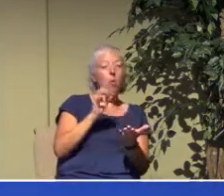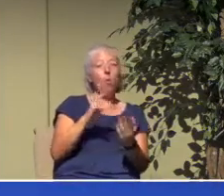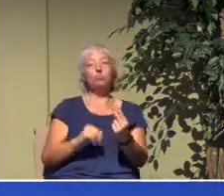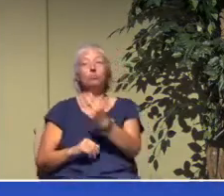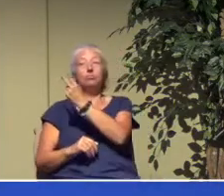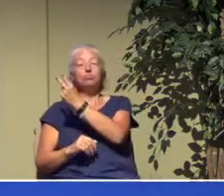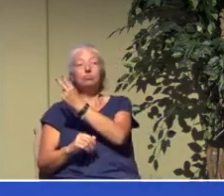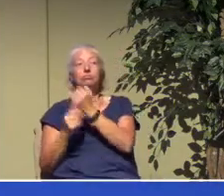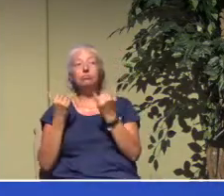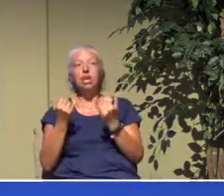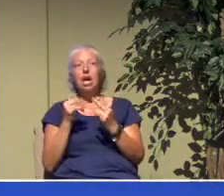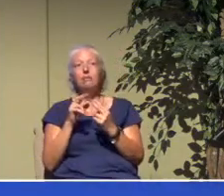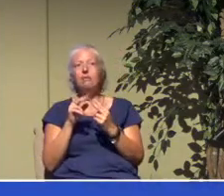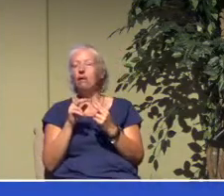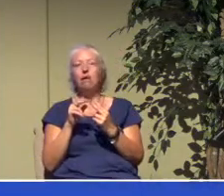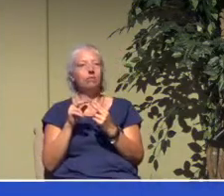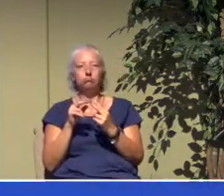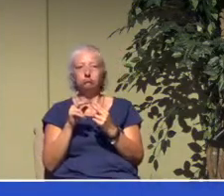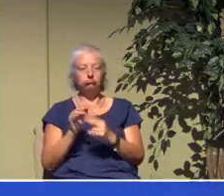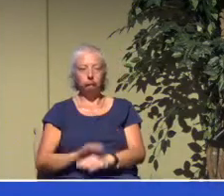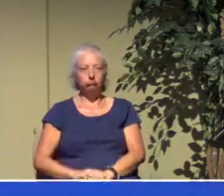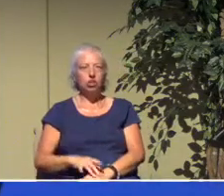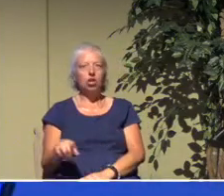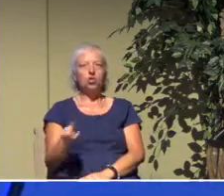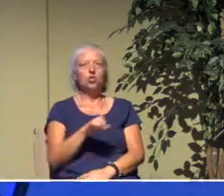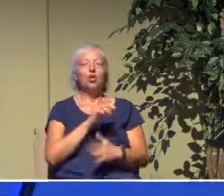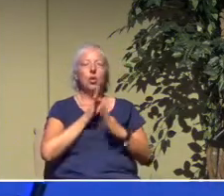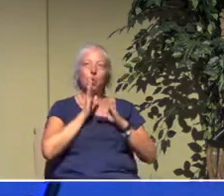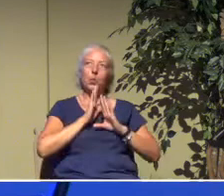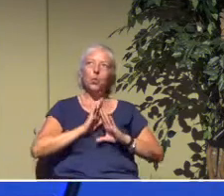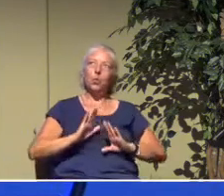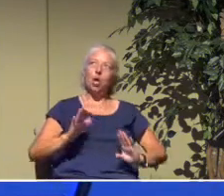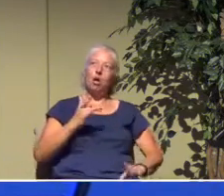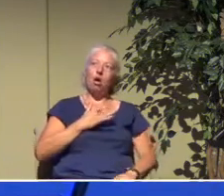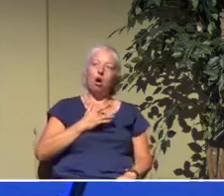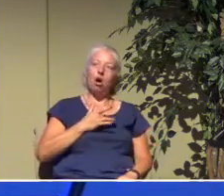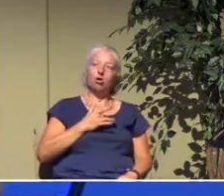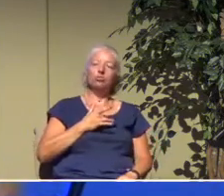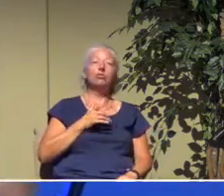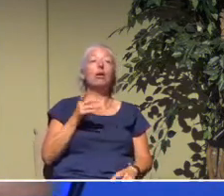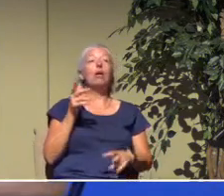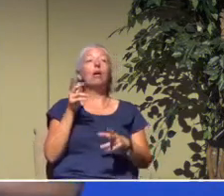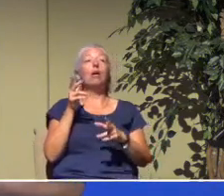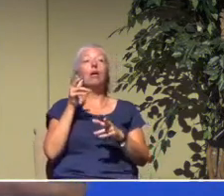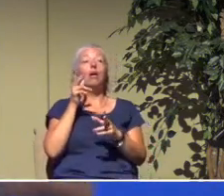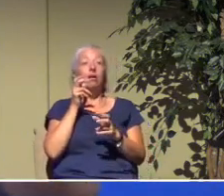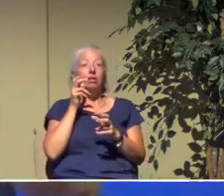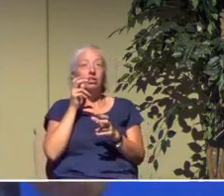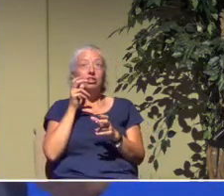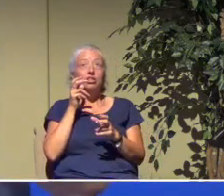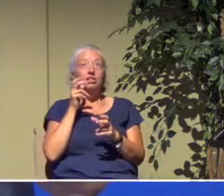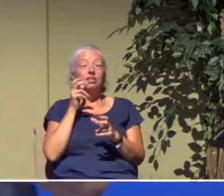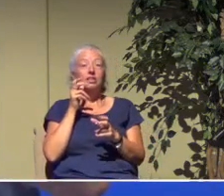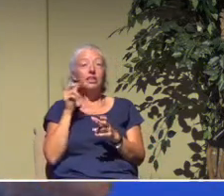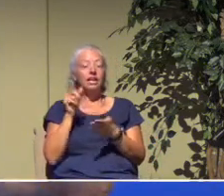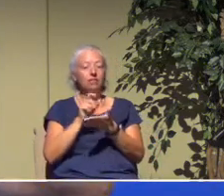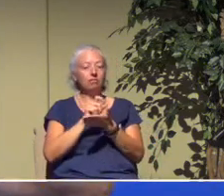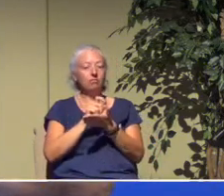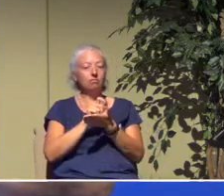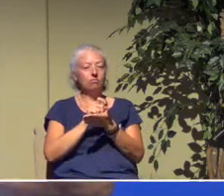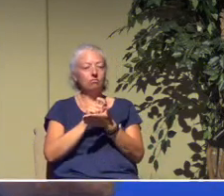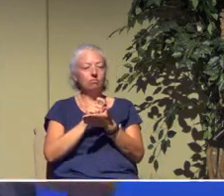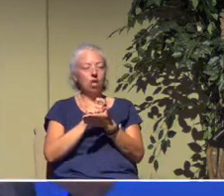I don't want you to do either of those things. I just want you to quiet your heart, and I want you to listen as David